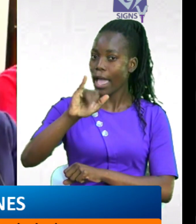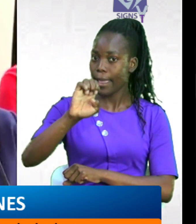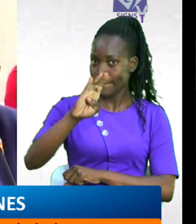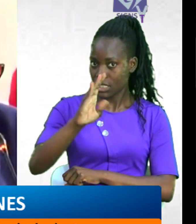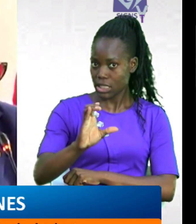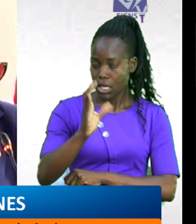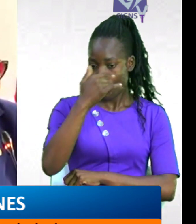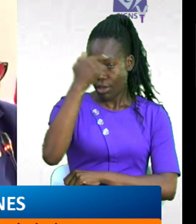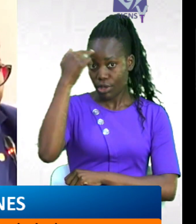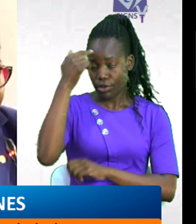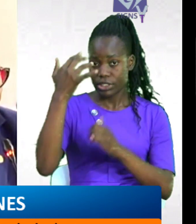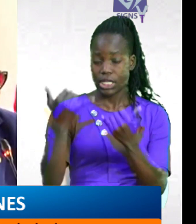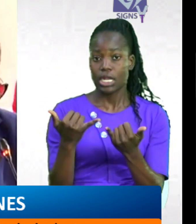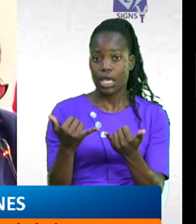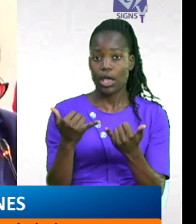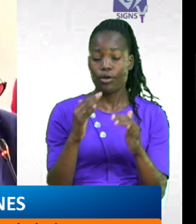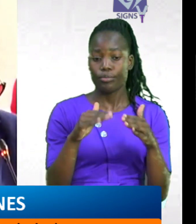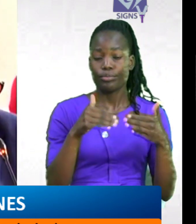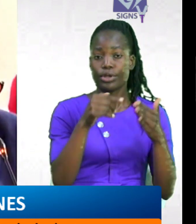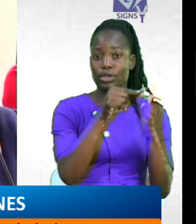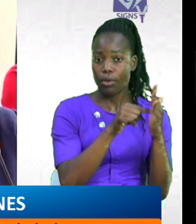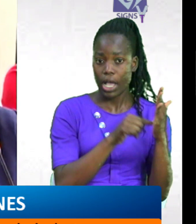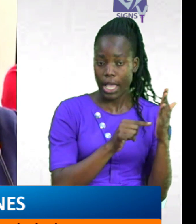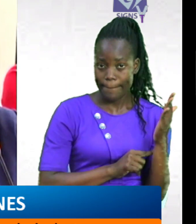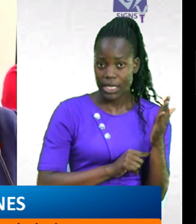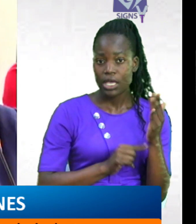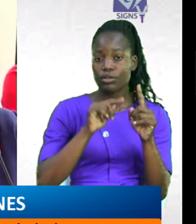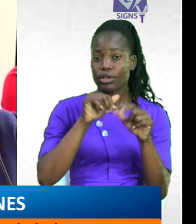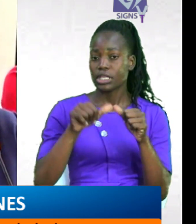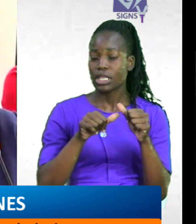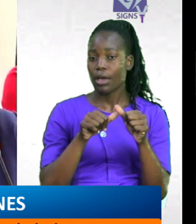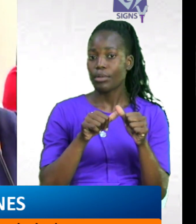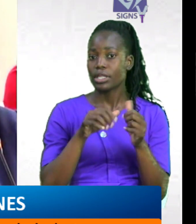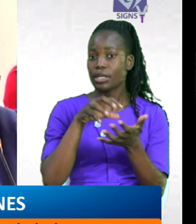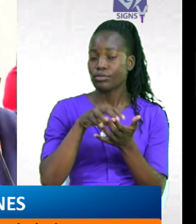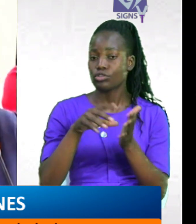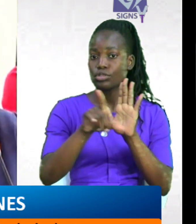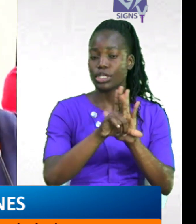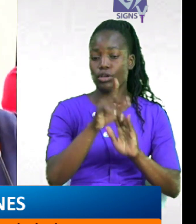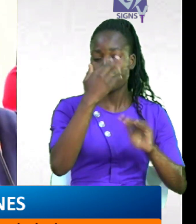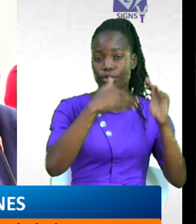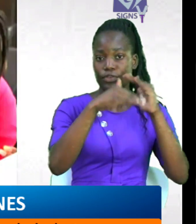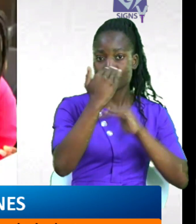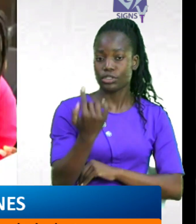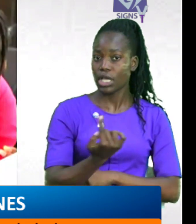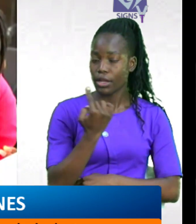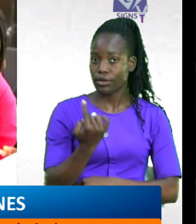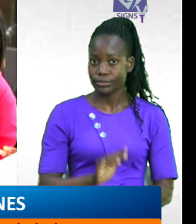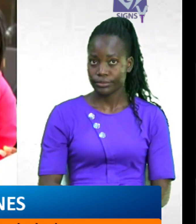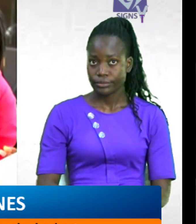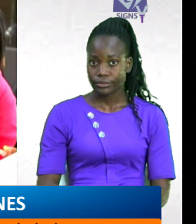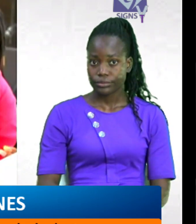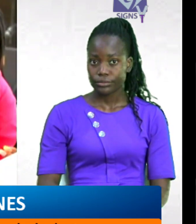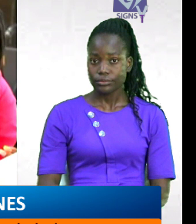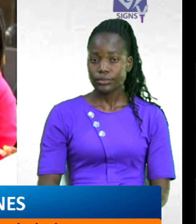of the chairperson of the IEBC, because the current provision ring-fences that position to